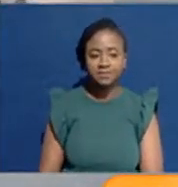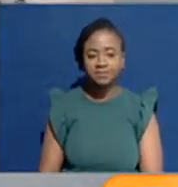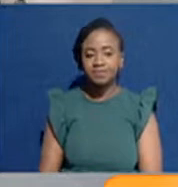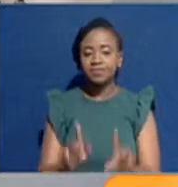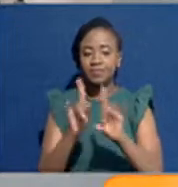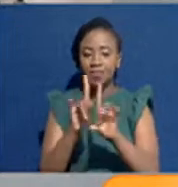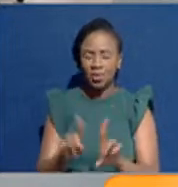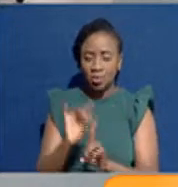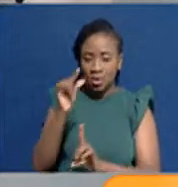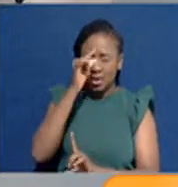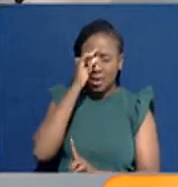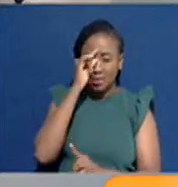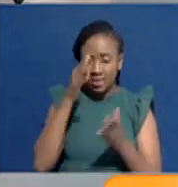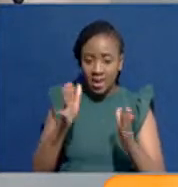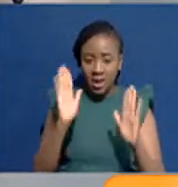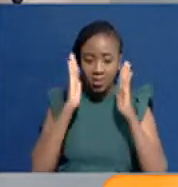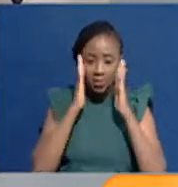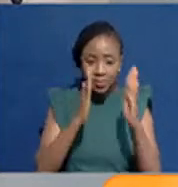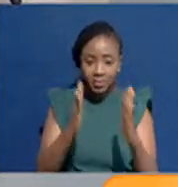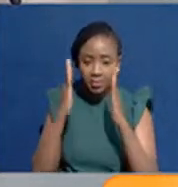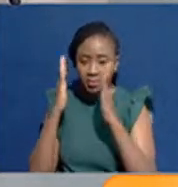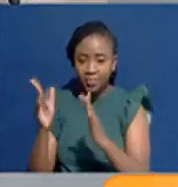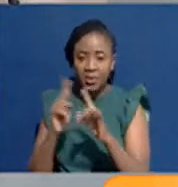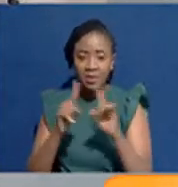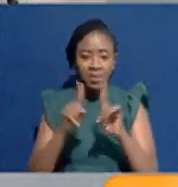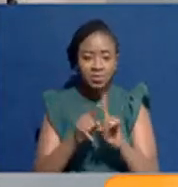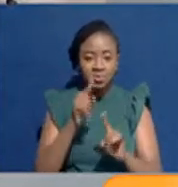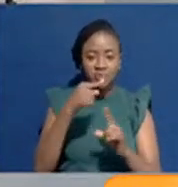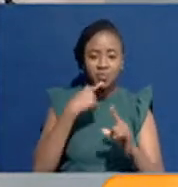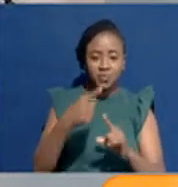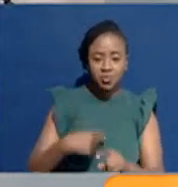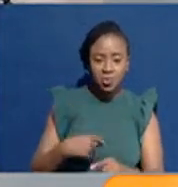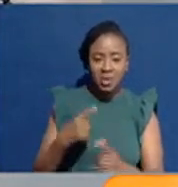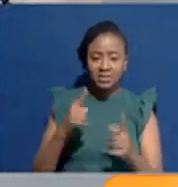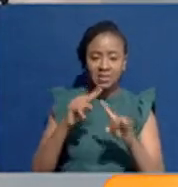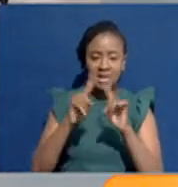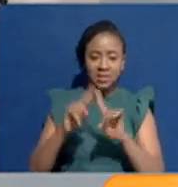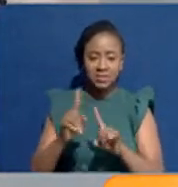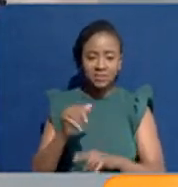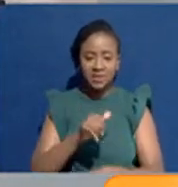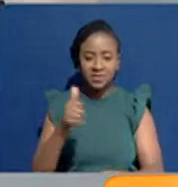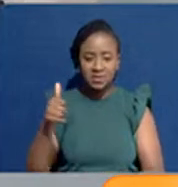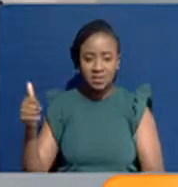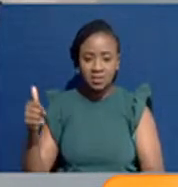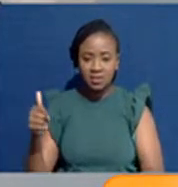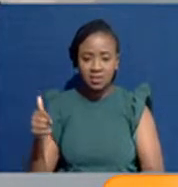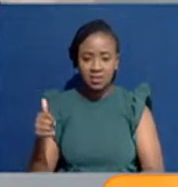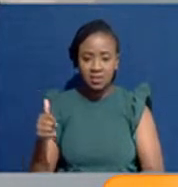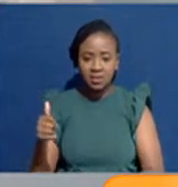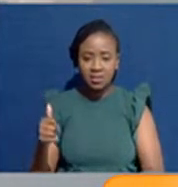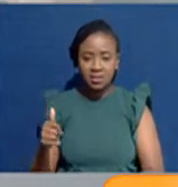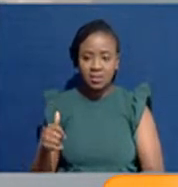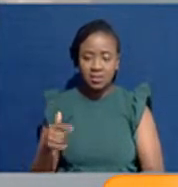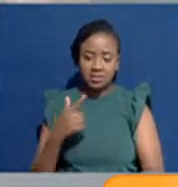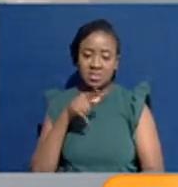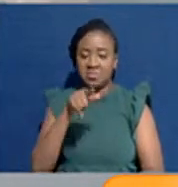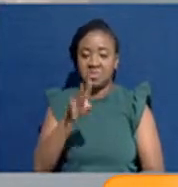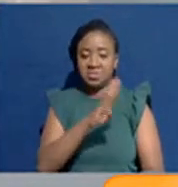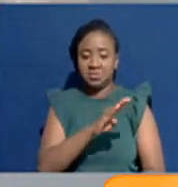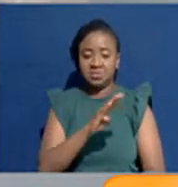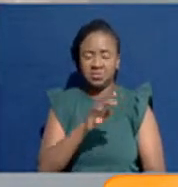that the government is listening, but you've told us at different times that it's a pita, and your work is to make sure that it